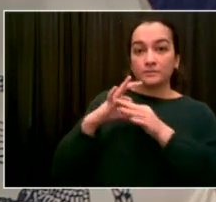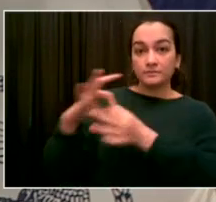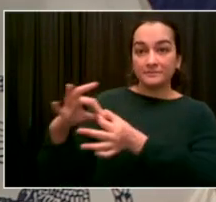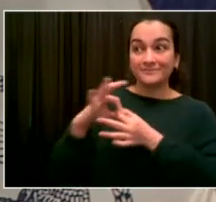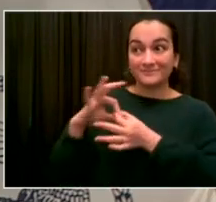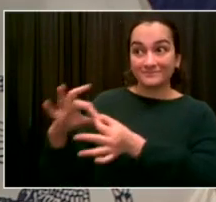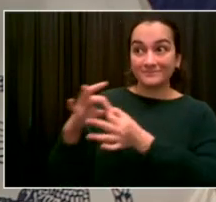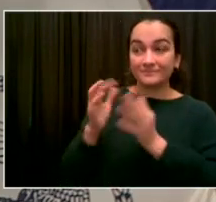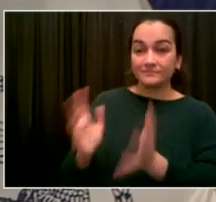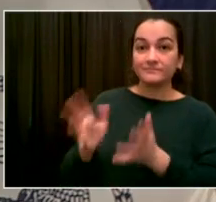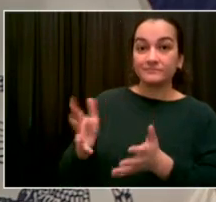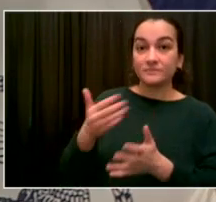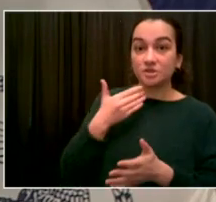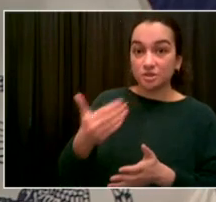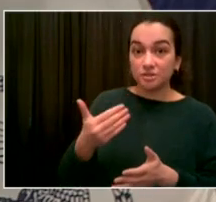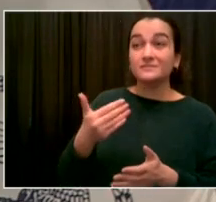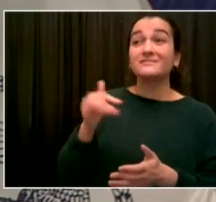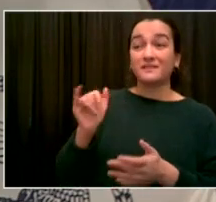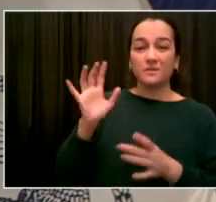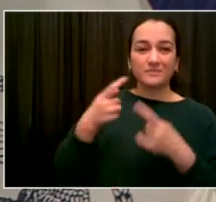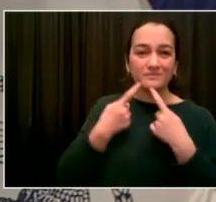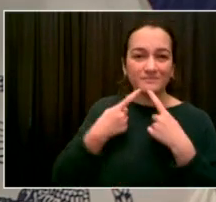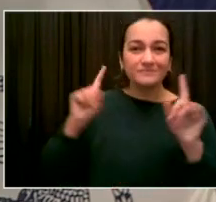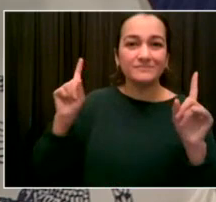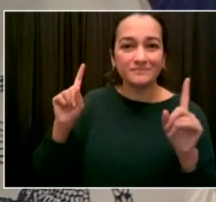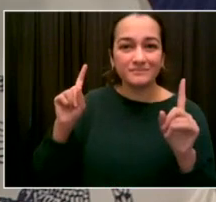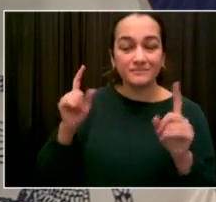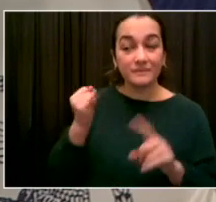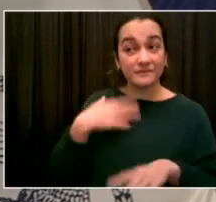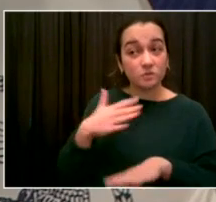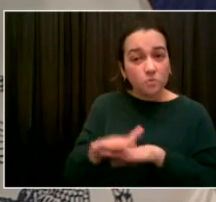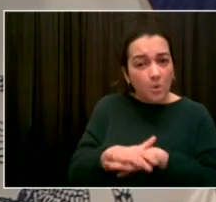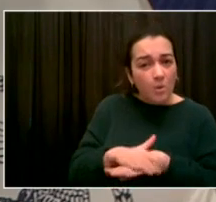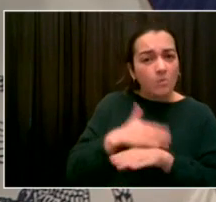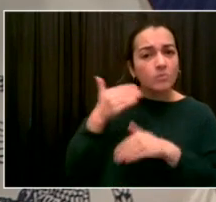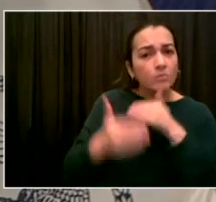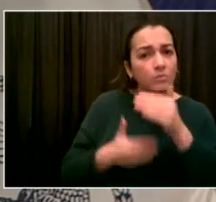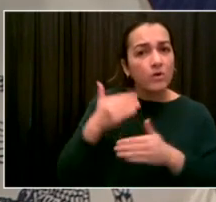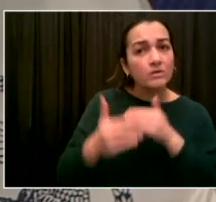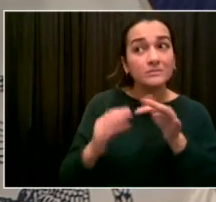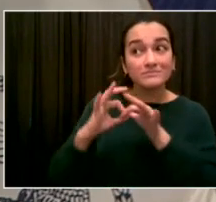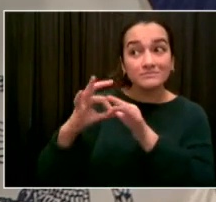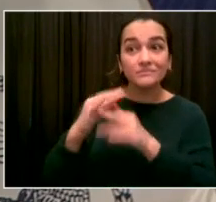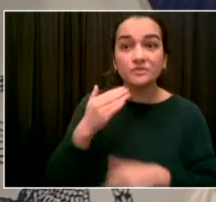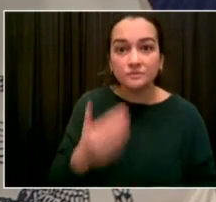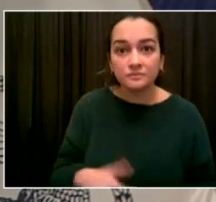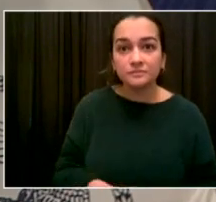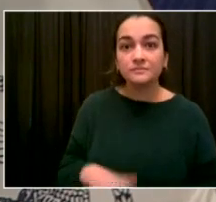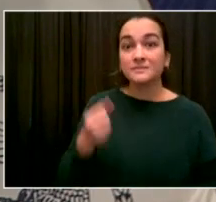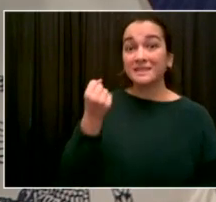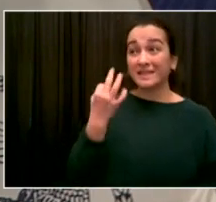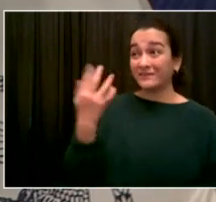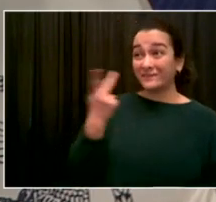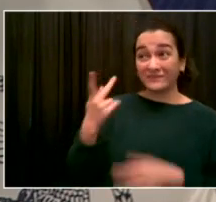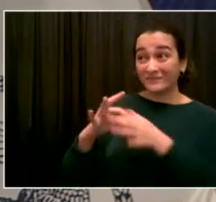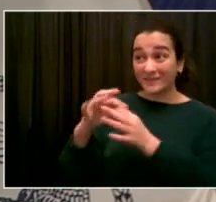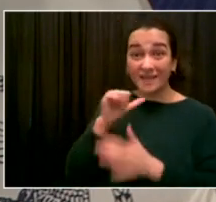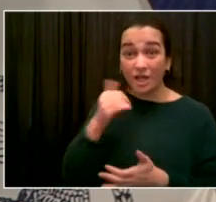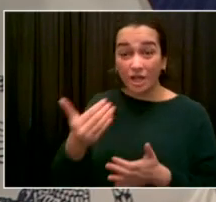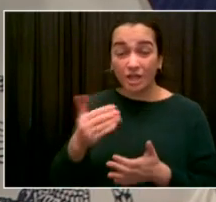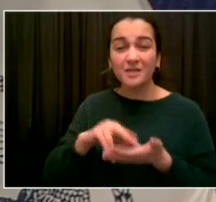that's a lesson I've learned for the future. And certainly during this crisis, during COVID, I found that